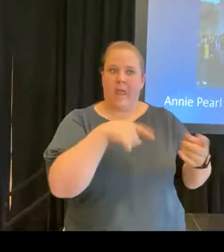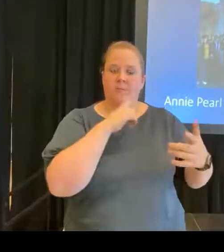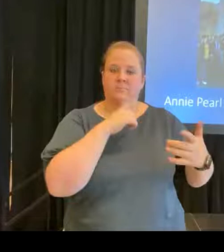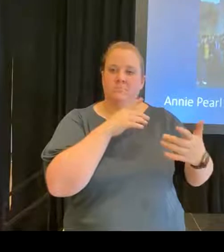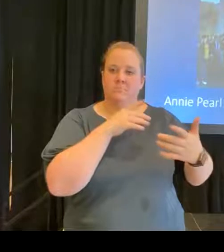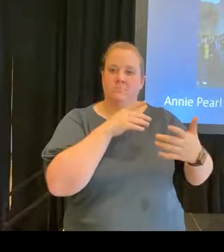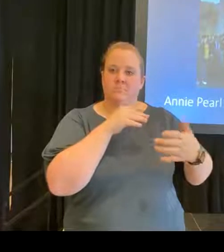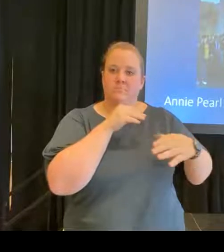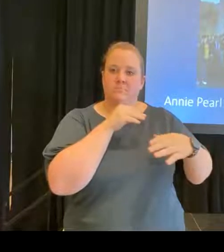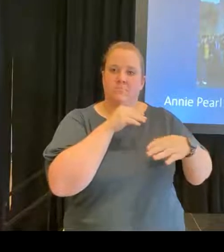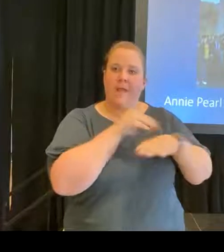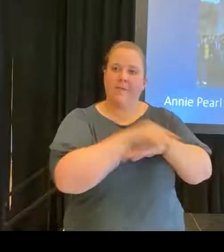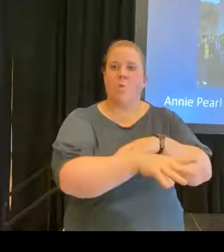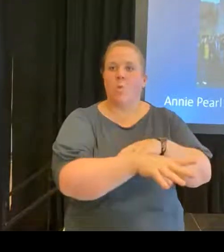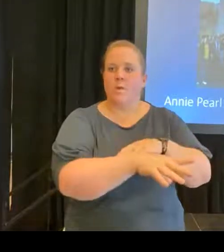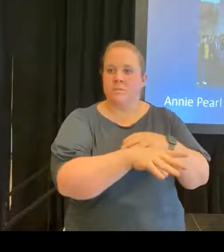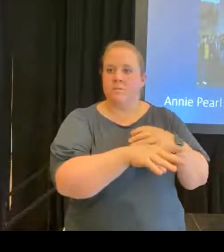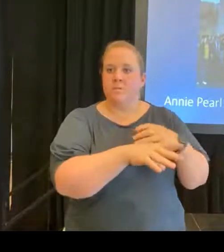influencing